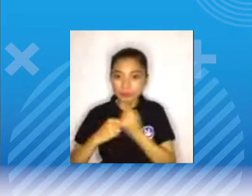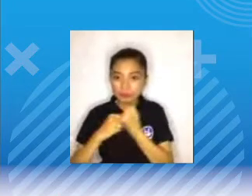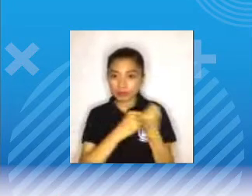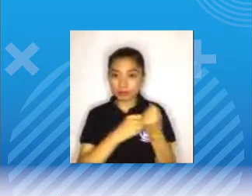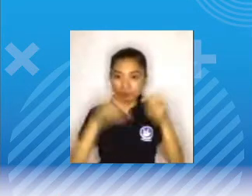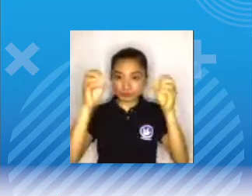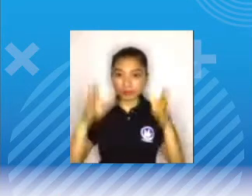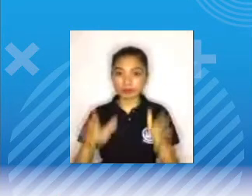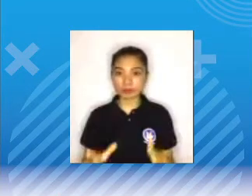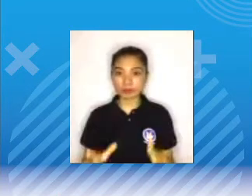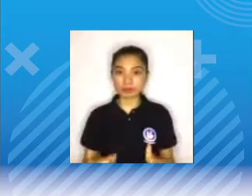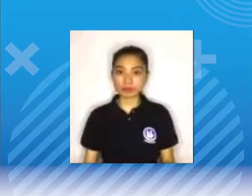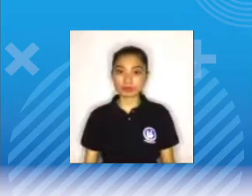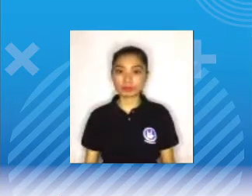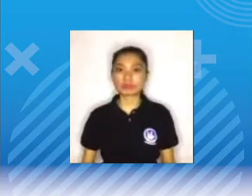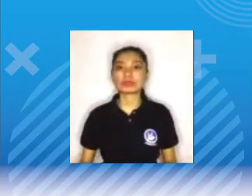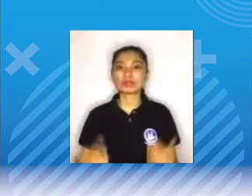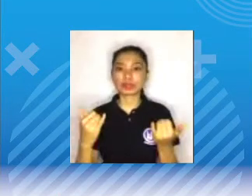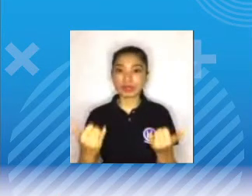I've said,